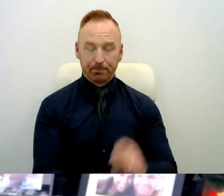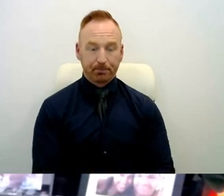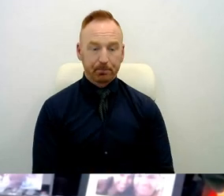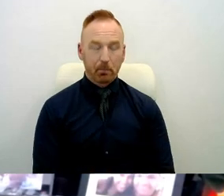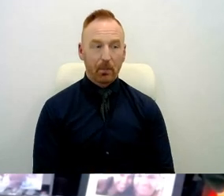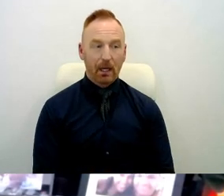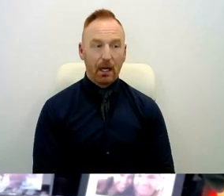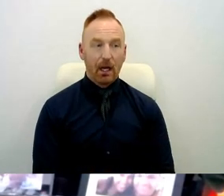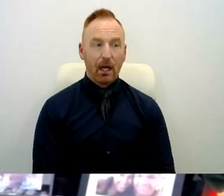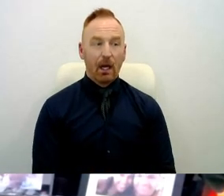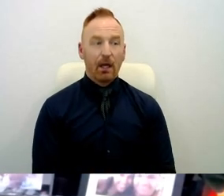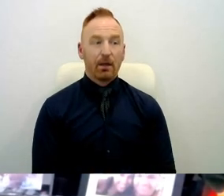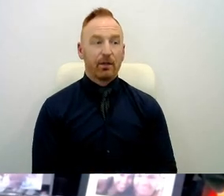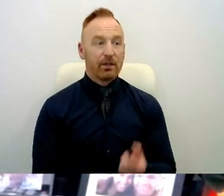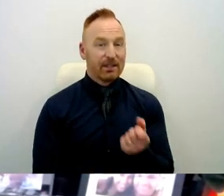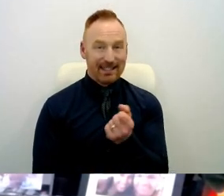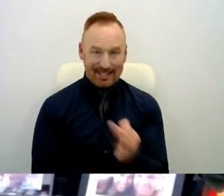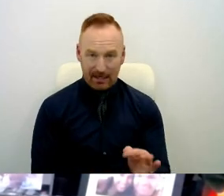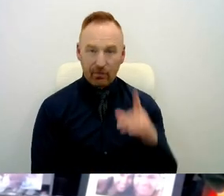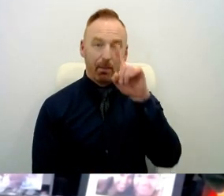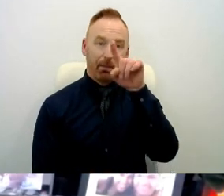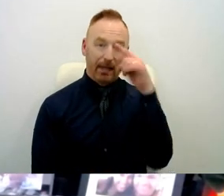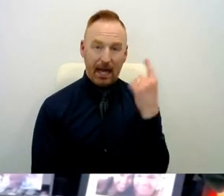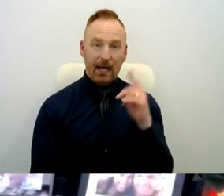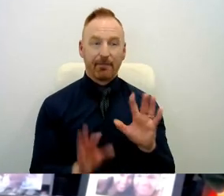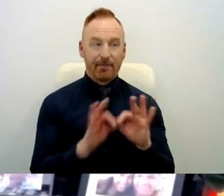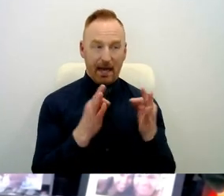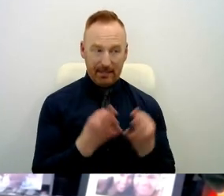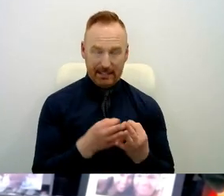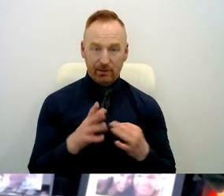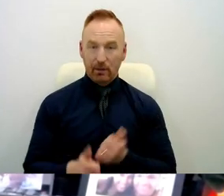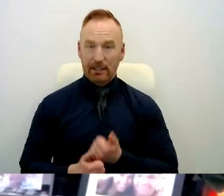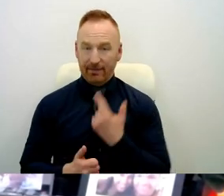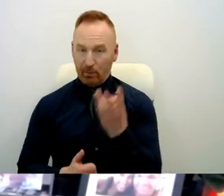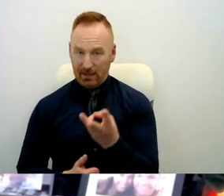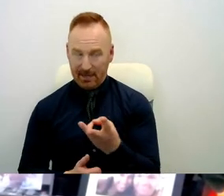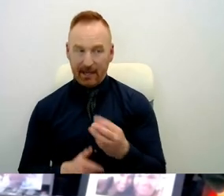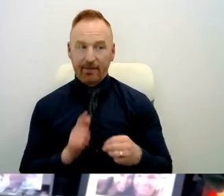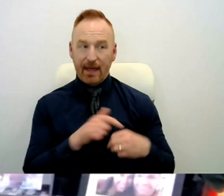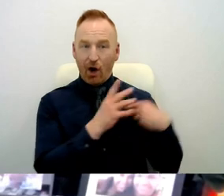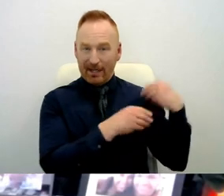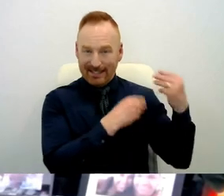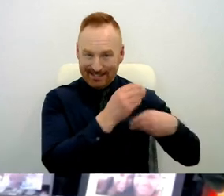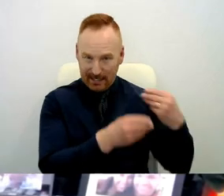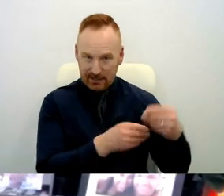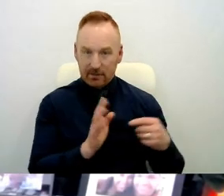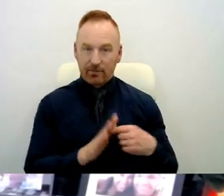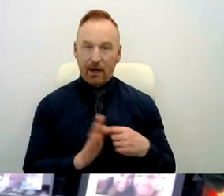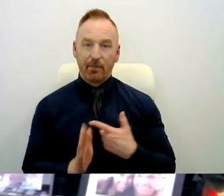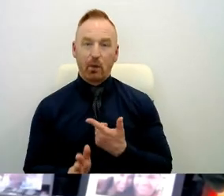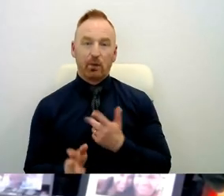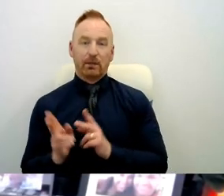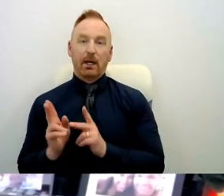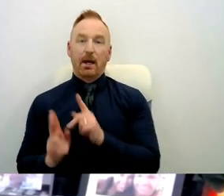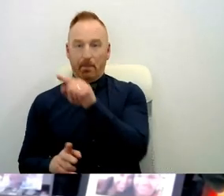well. There are several Black families that live here now in Winnipeg who are descendants of those Black folks from